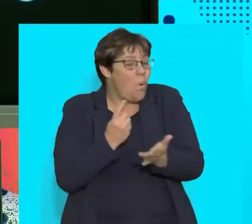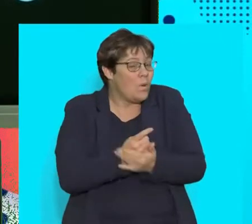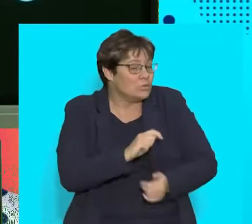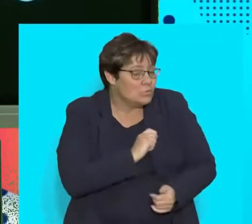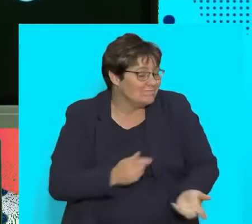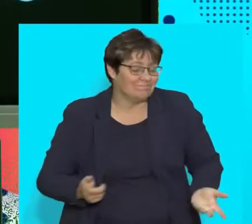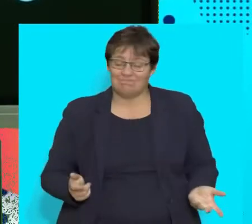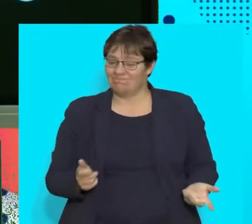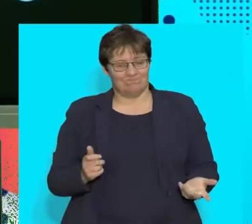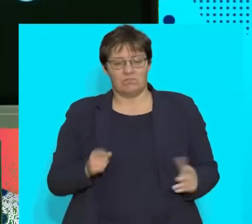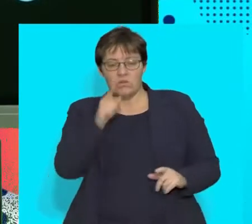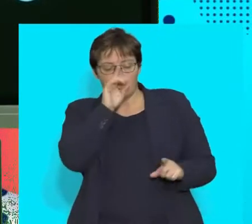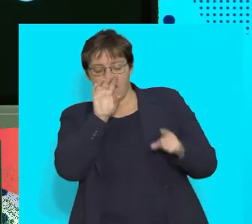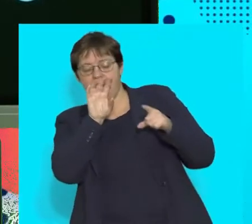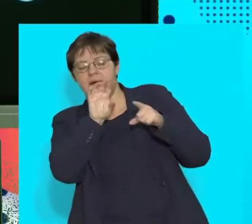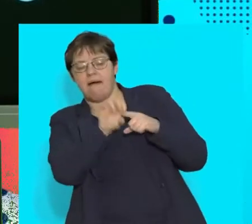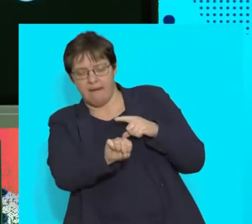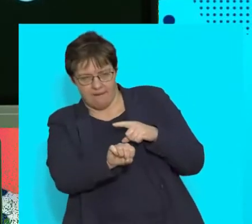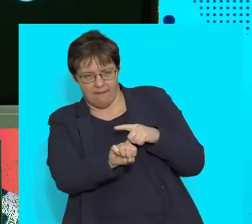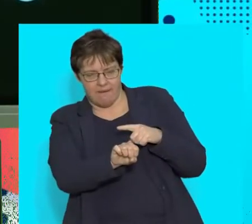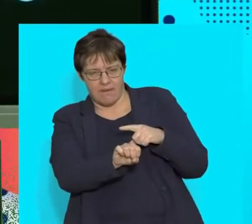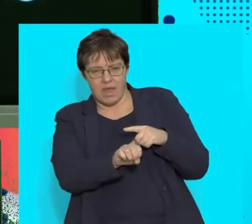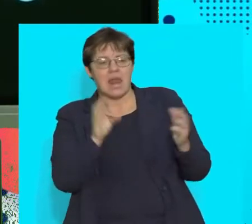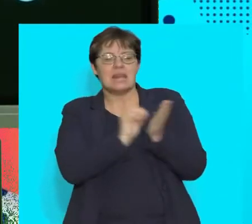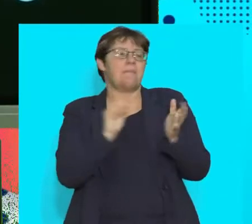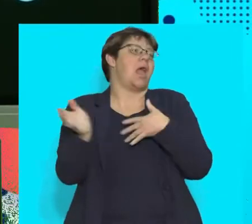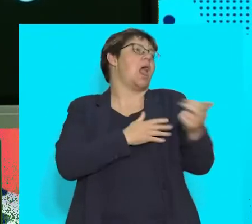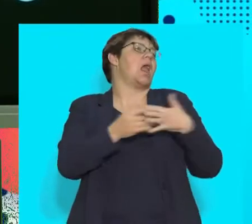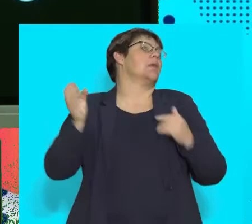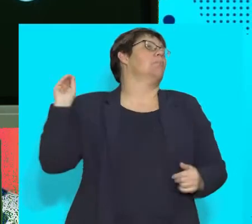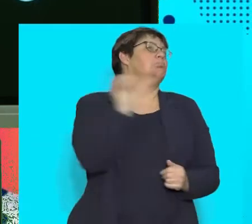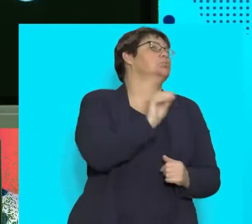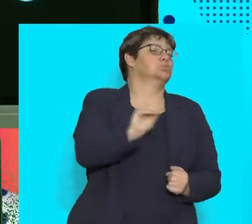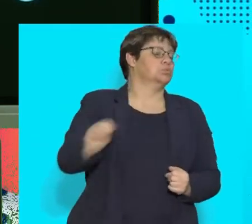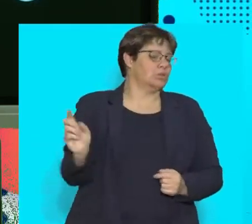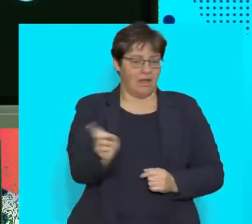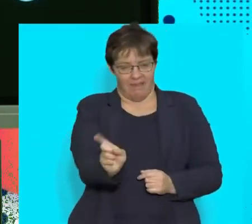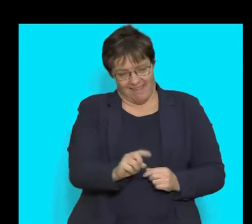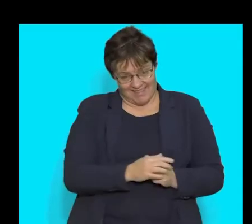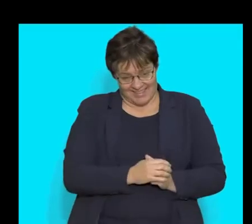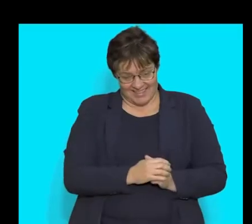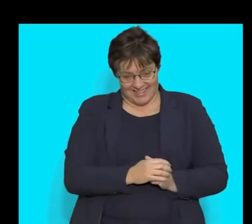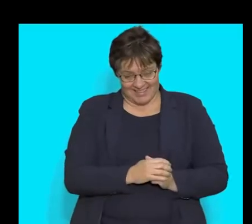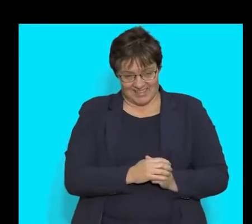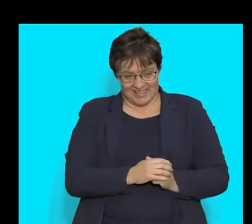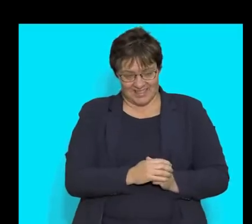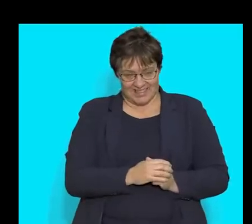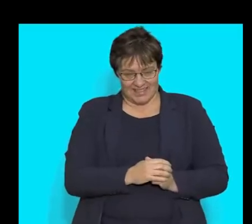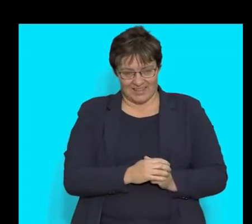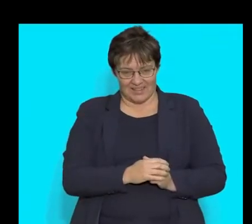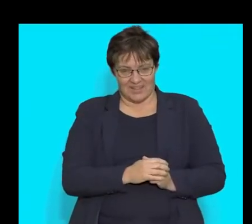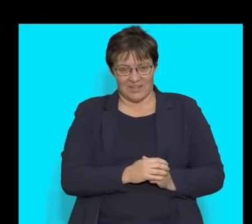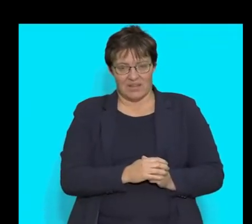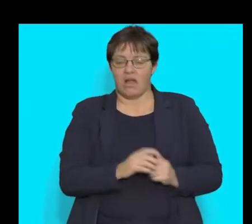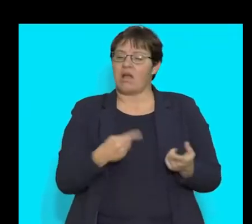important, though, is that you recognize that you can't just put the numbers onto the different blocks.